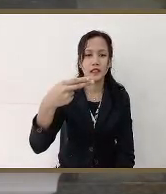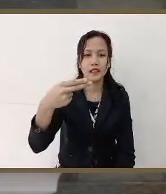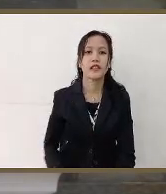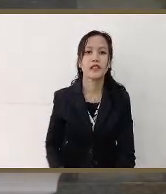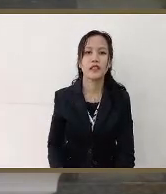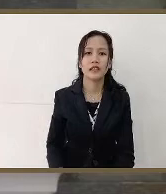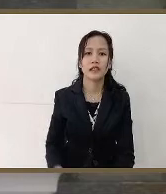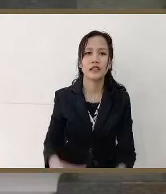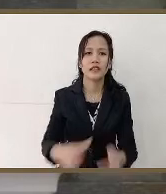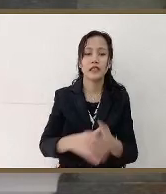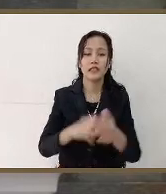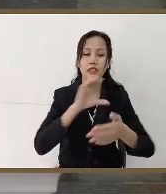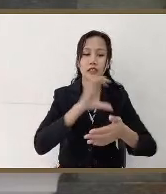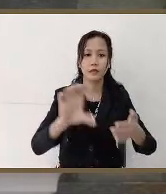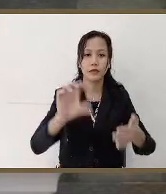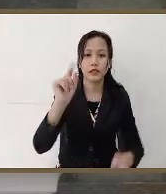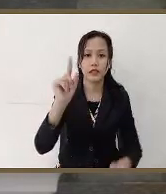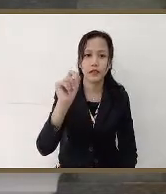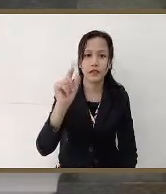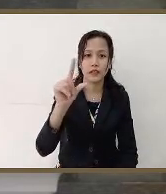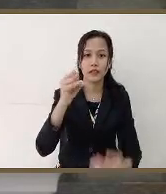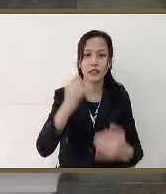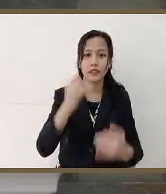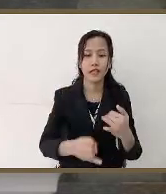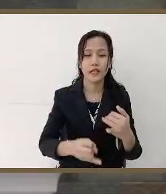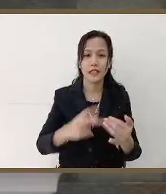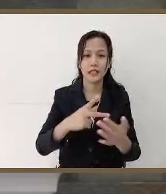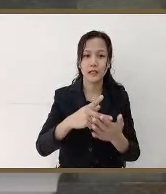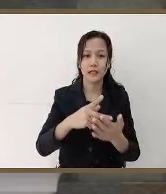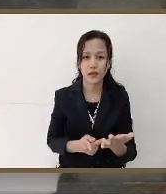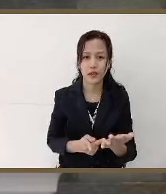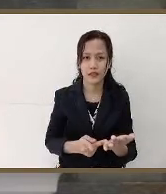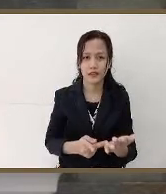then the last part of his fall and punishment